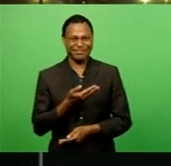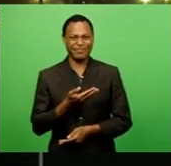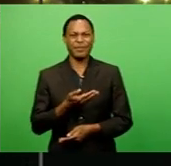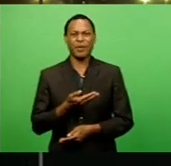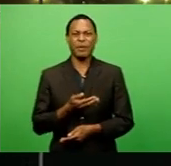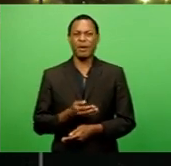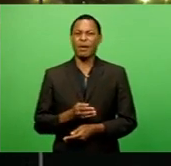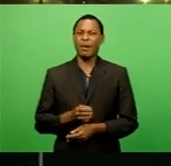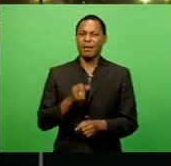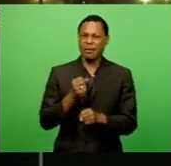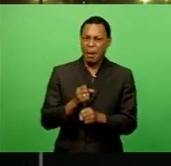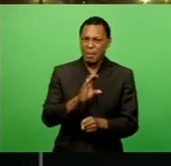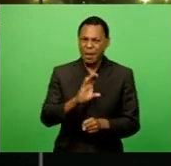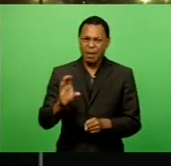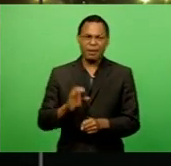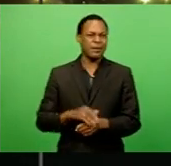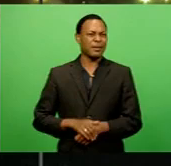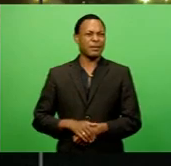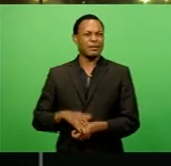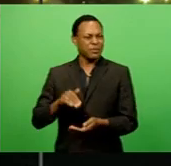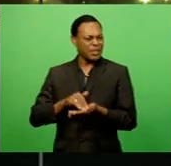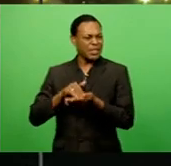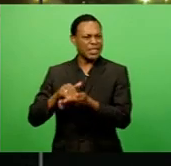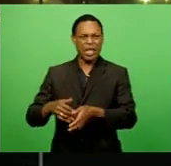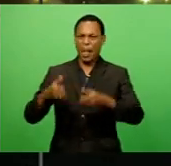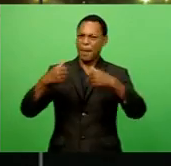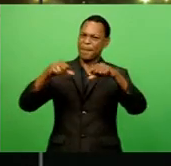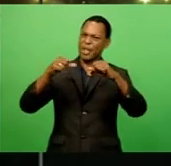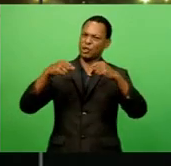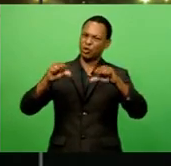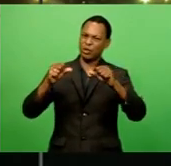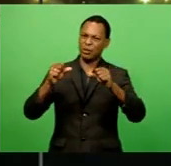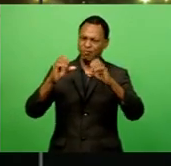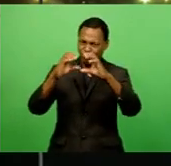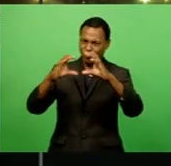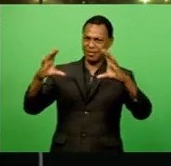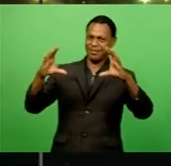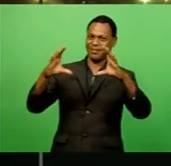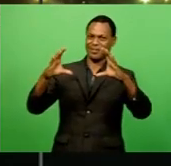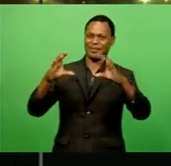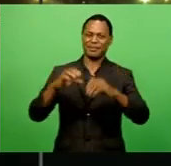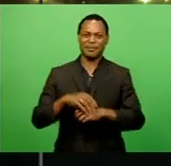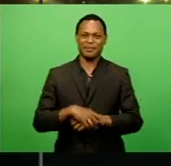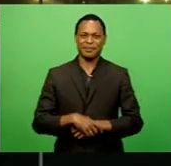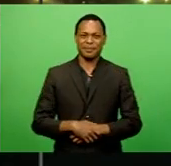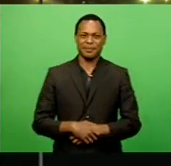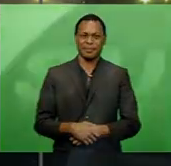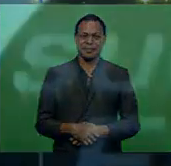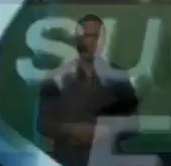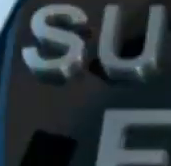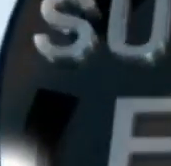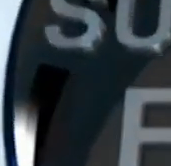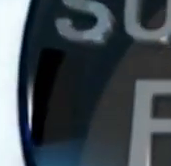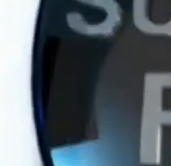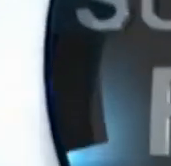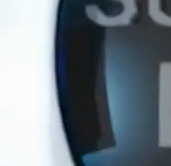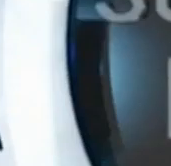believes positivity helps in achieving goals and attaining success. Kritika Kumar reports.